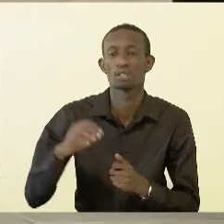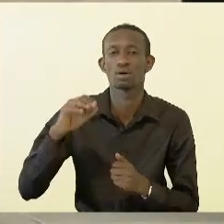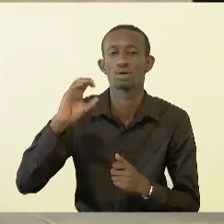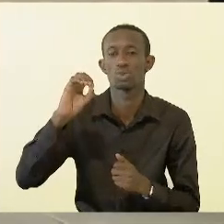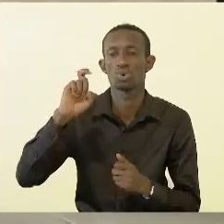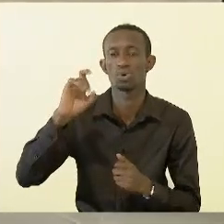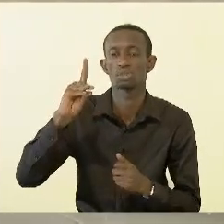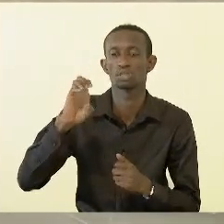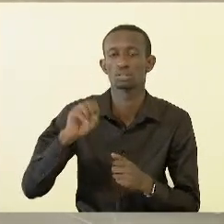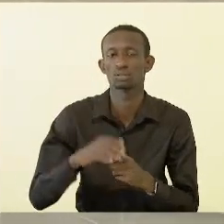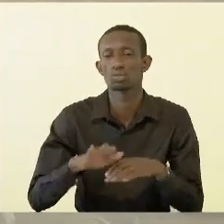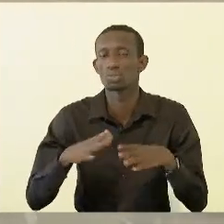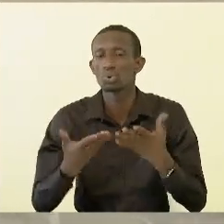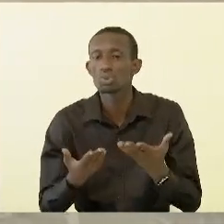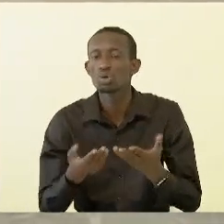can be